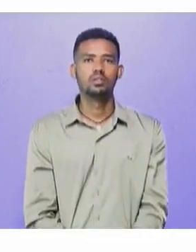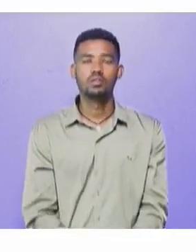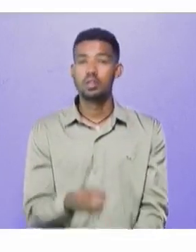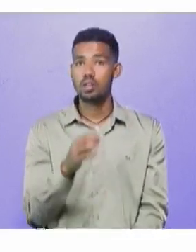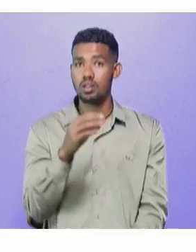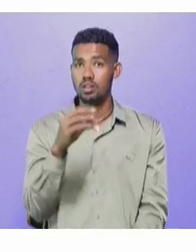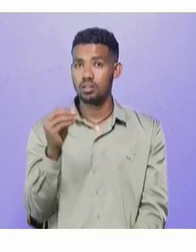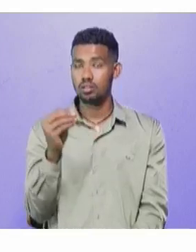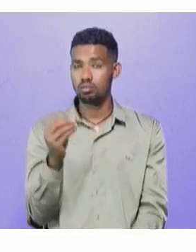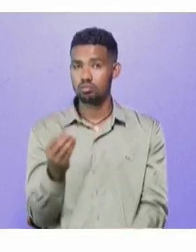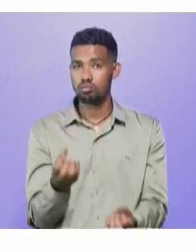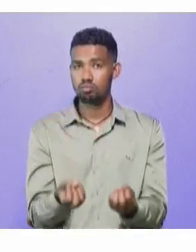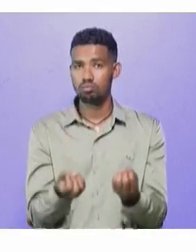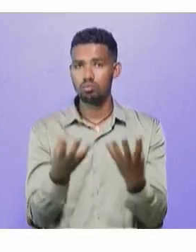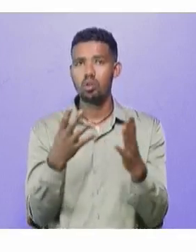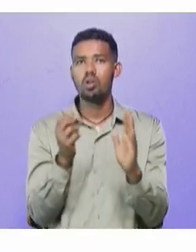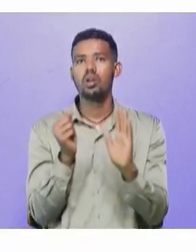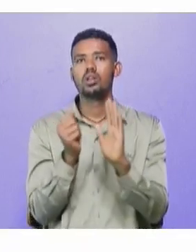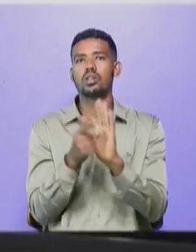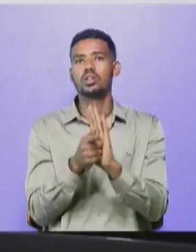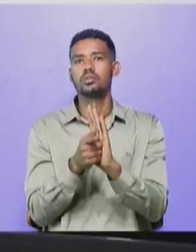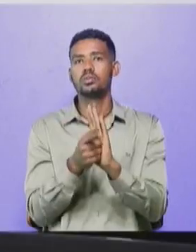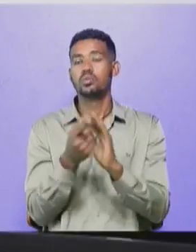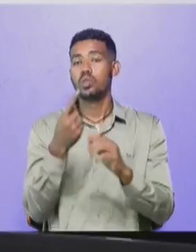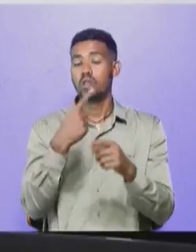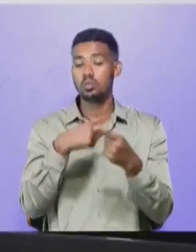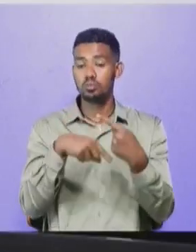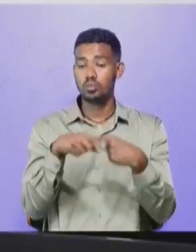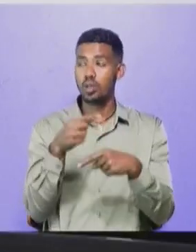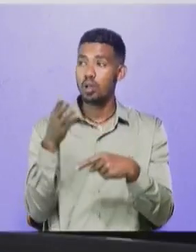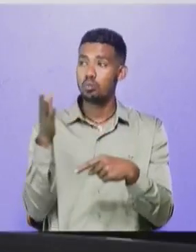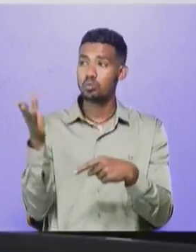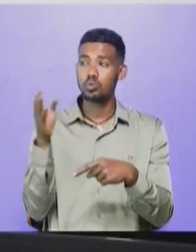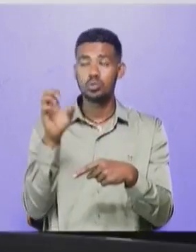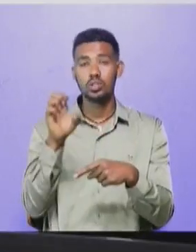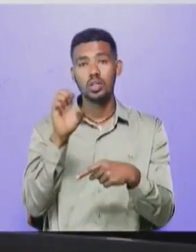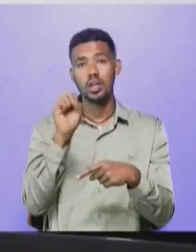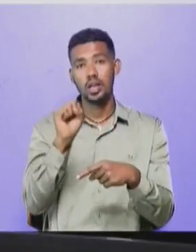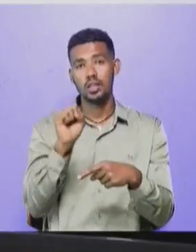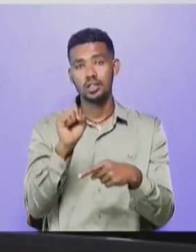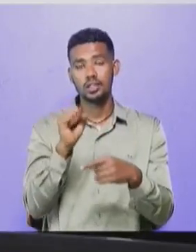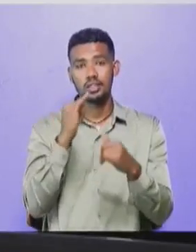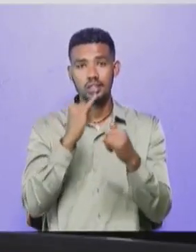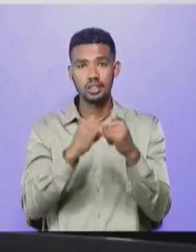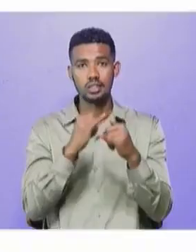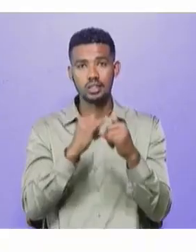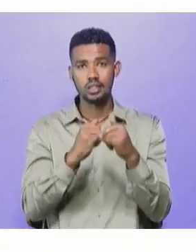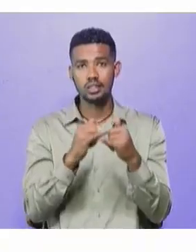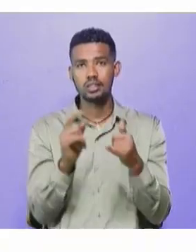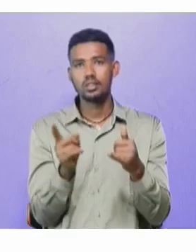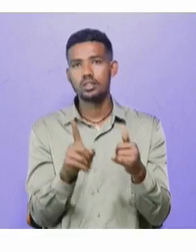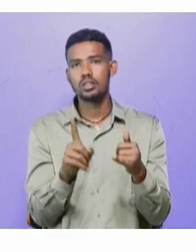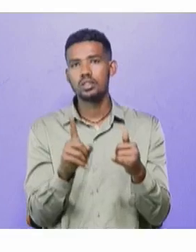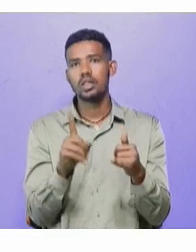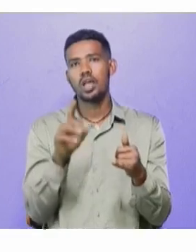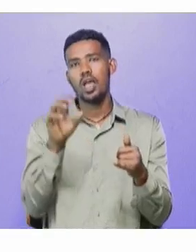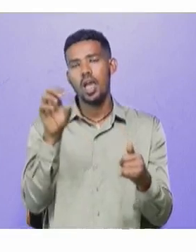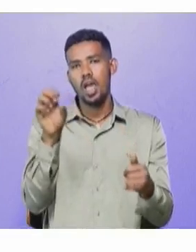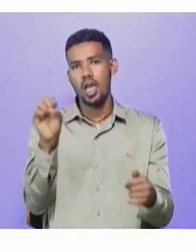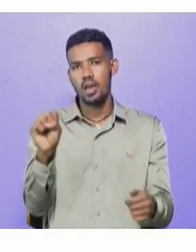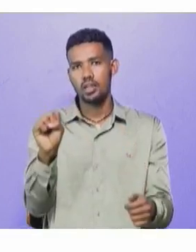And more example. When we come to es ending with